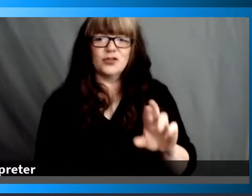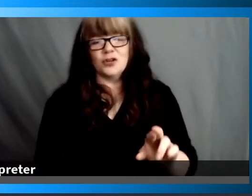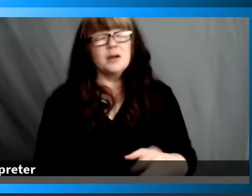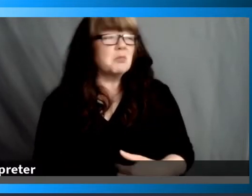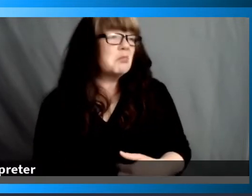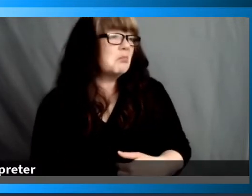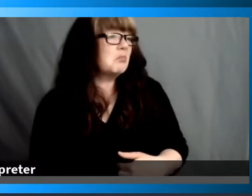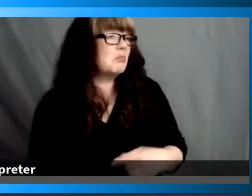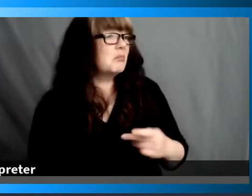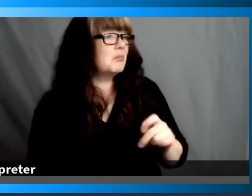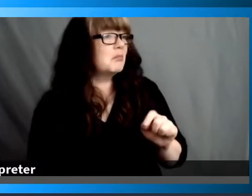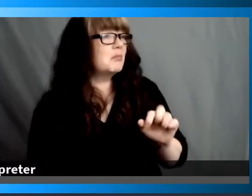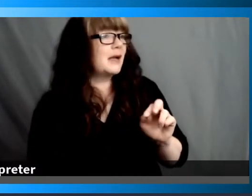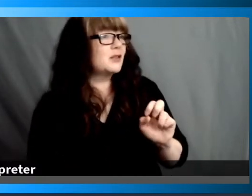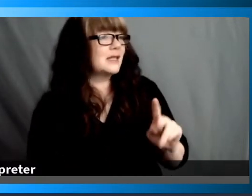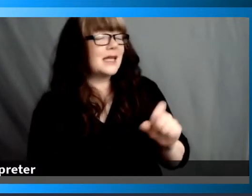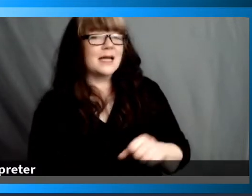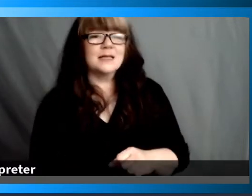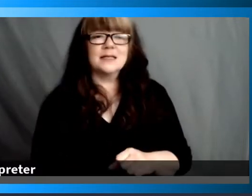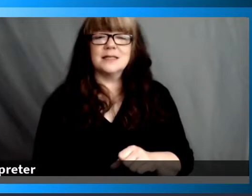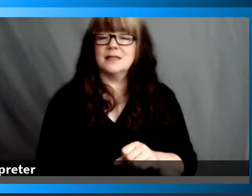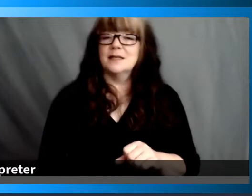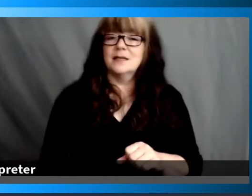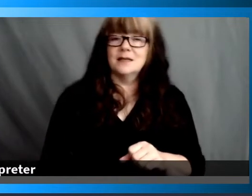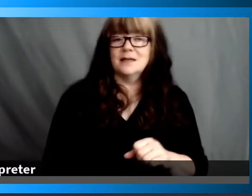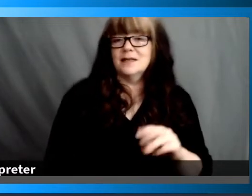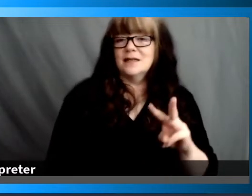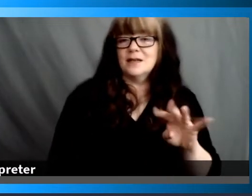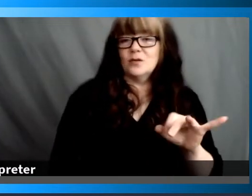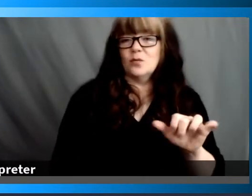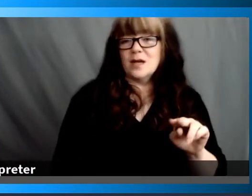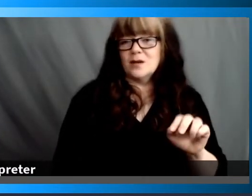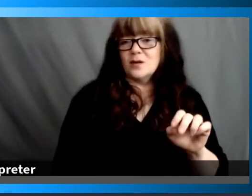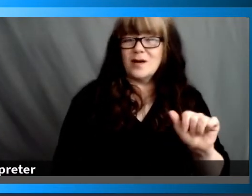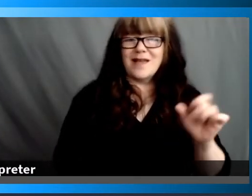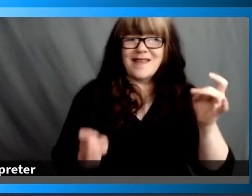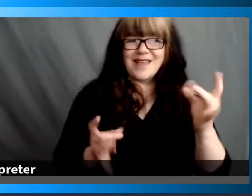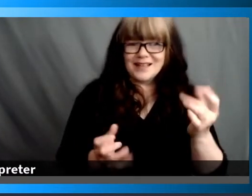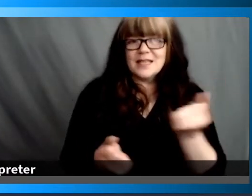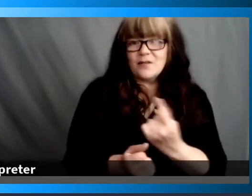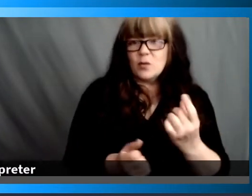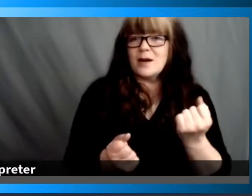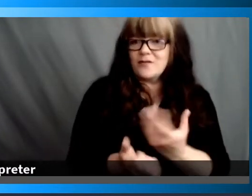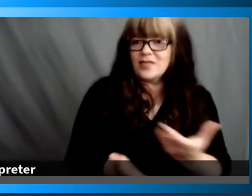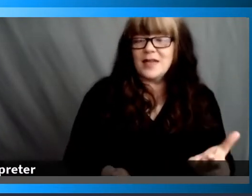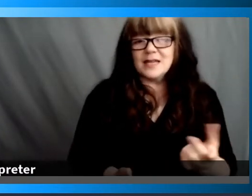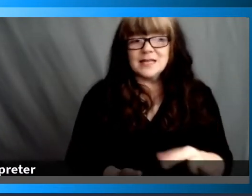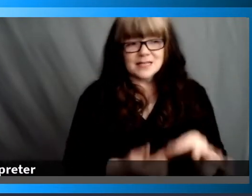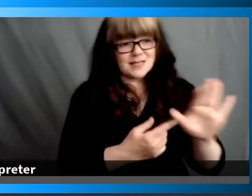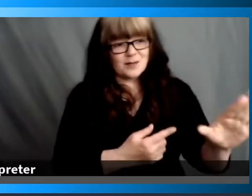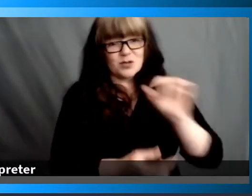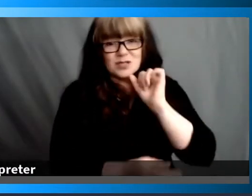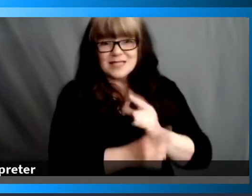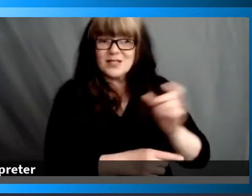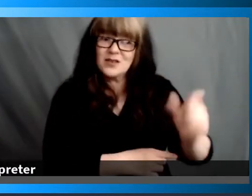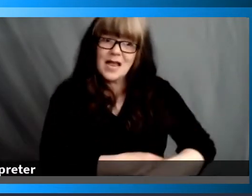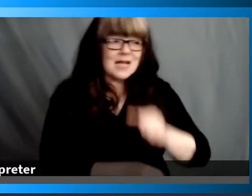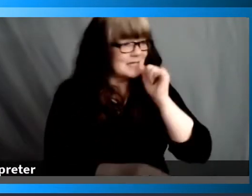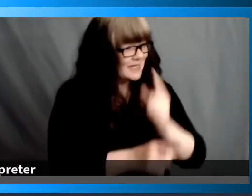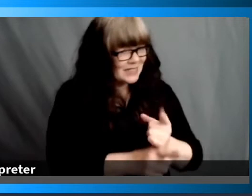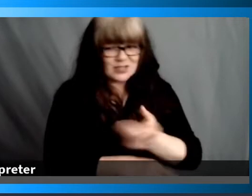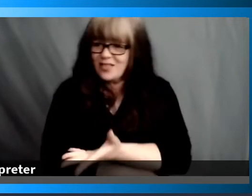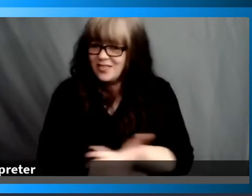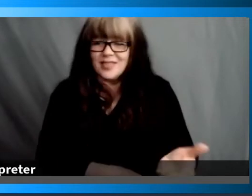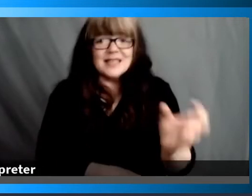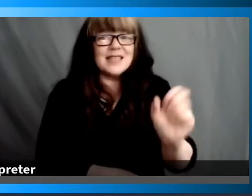Yeah, yeah. Wynonna hates everybody and everything. So that checks out. Yeah, besides your sister. Yeah. Yeah. And sister. Yeah, totally.